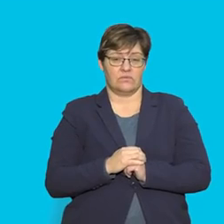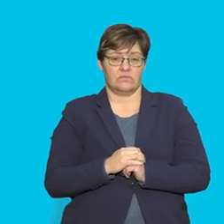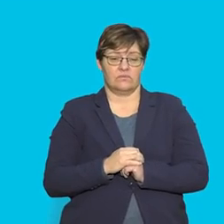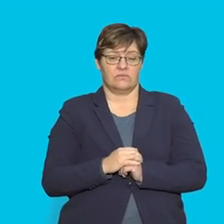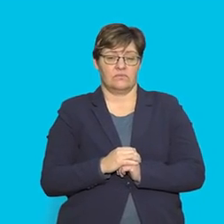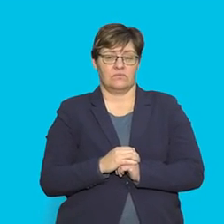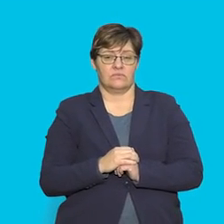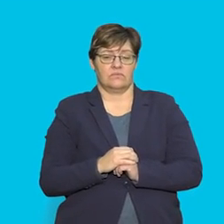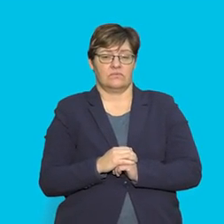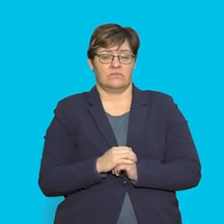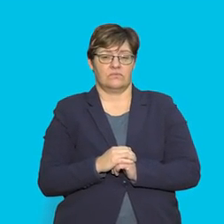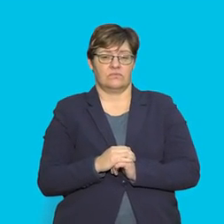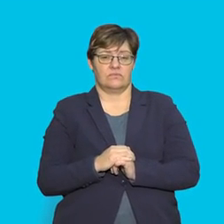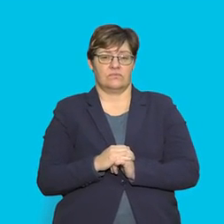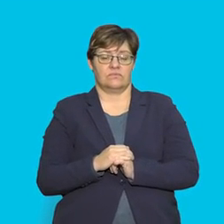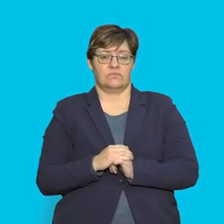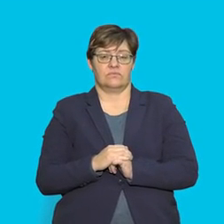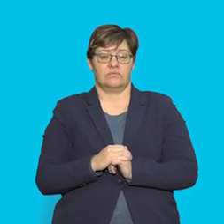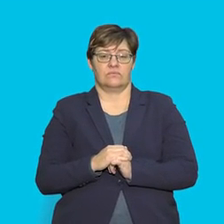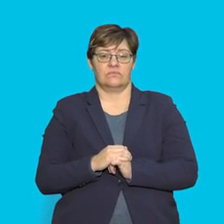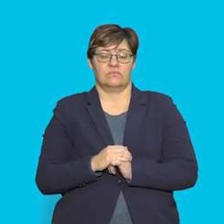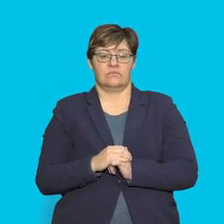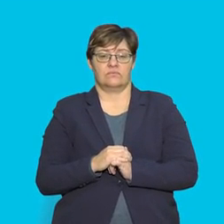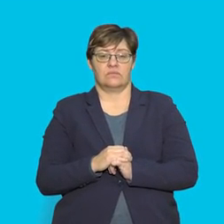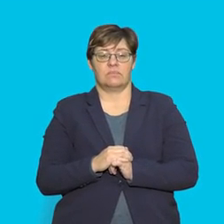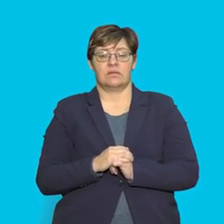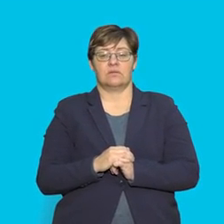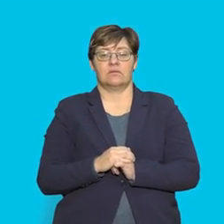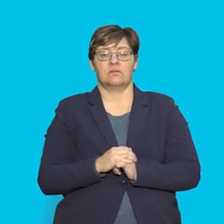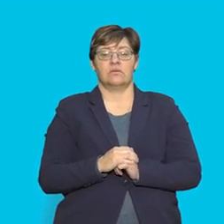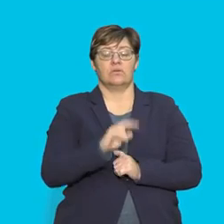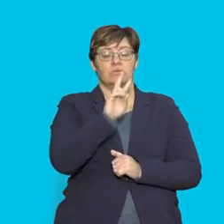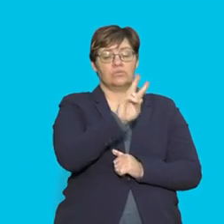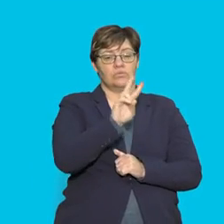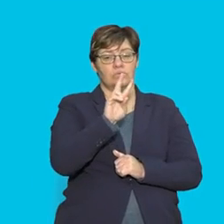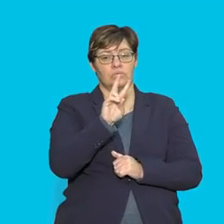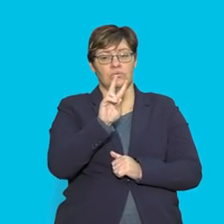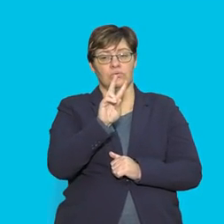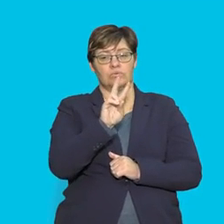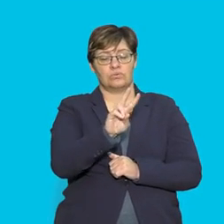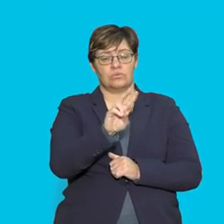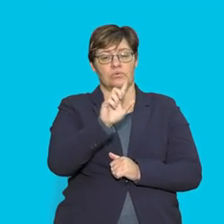0.088 over 4. And then this will be